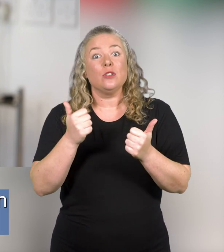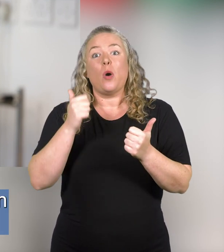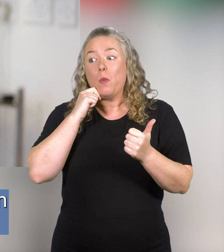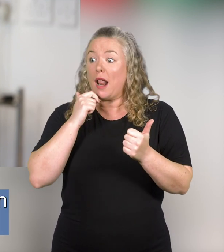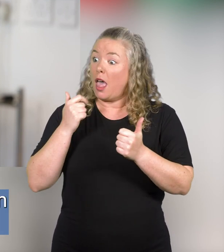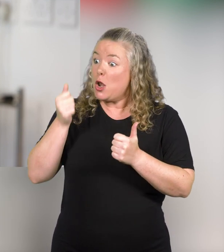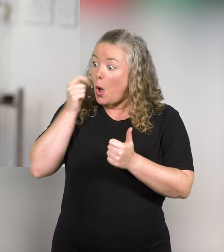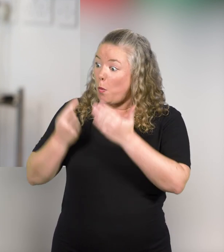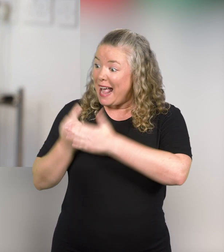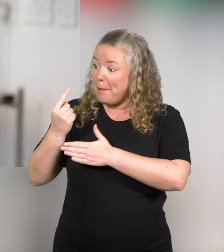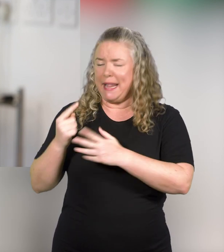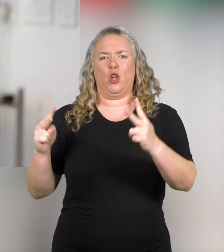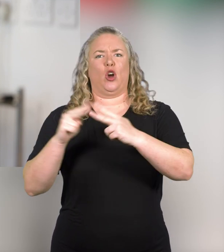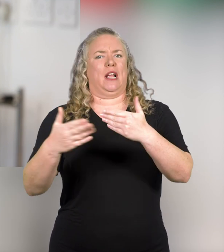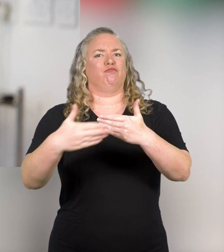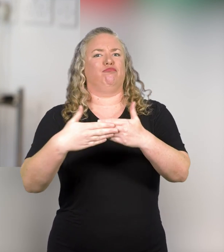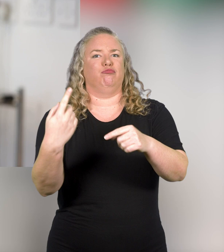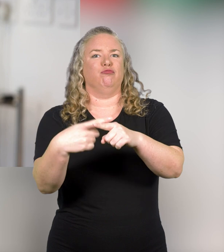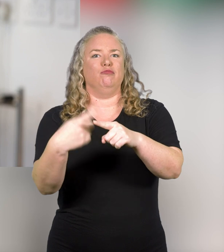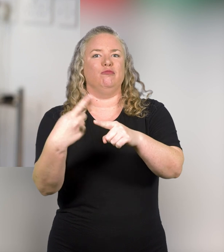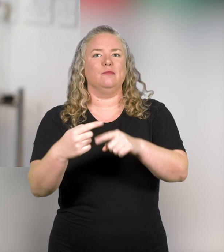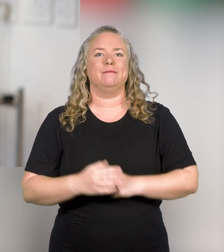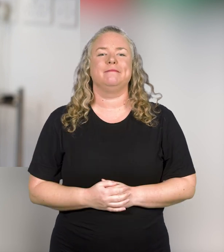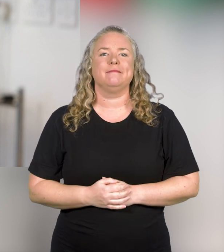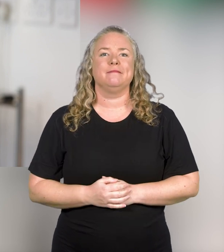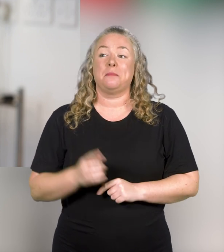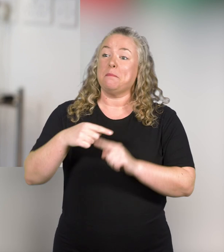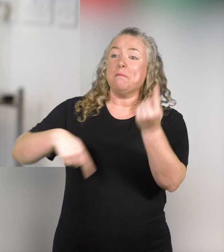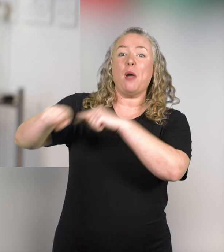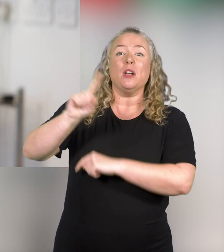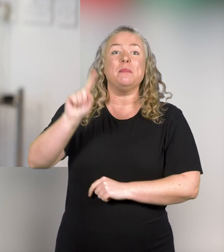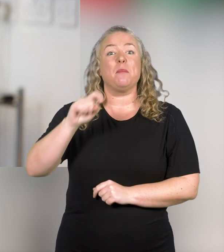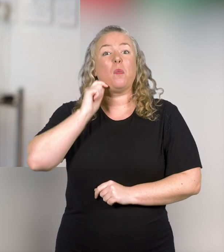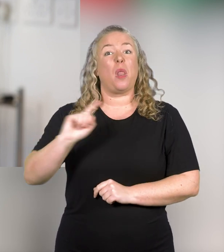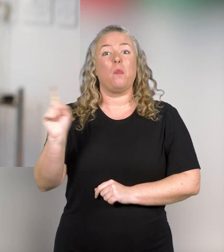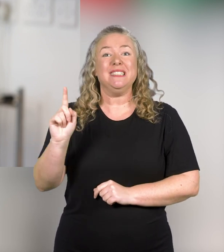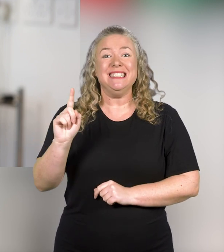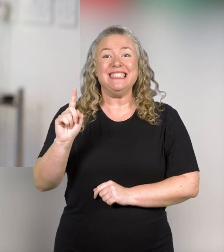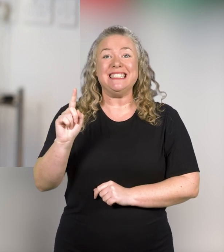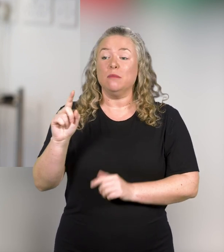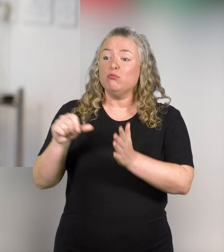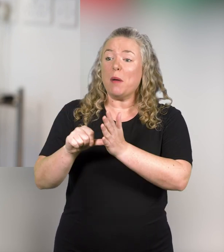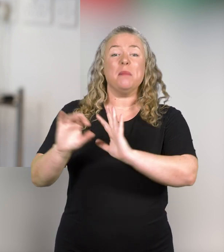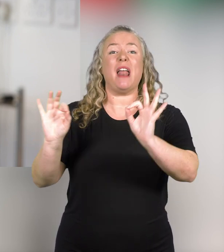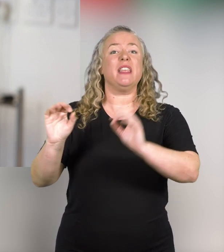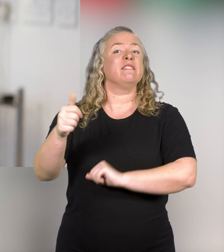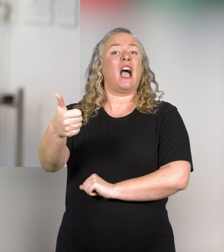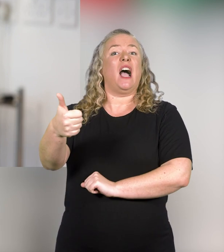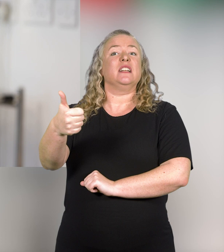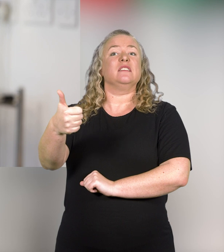going on as soon as we can. And actually, for most people, we'll be able to say that there are no concerns.